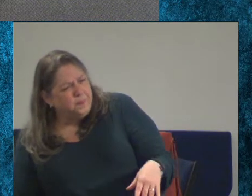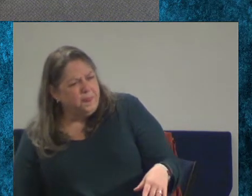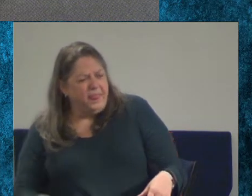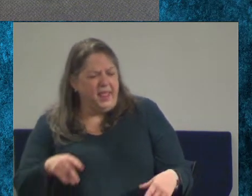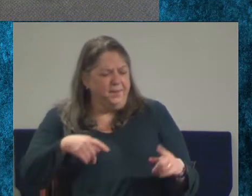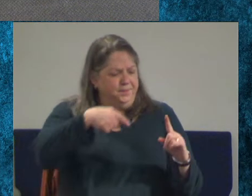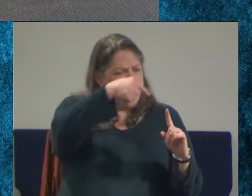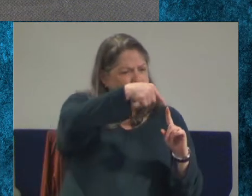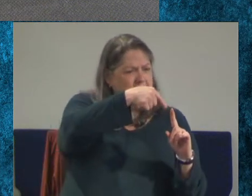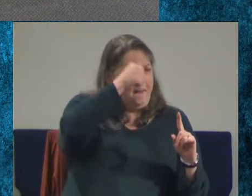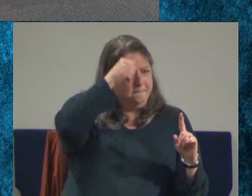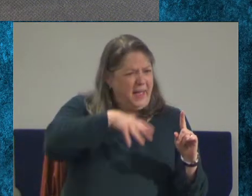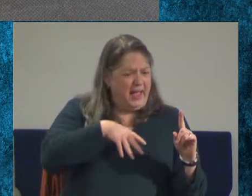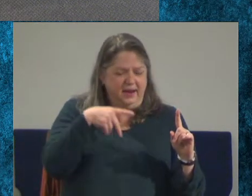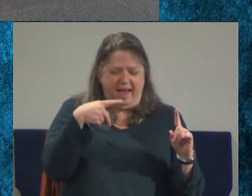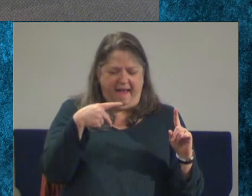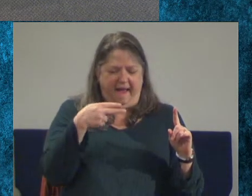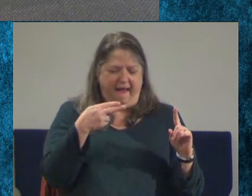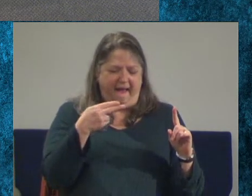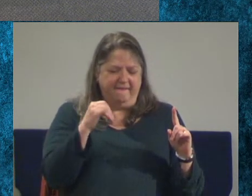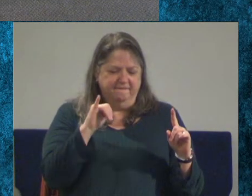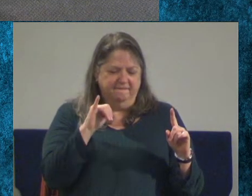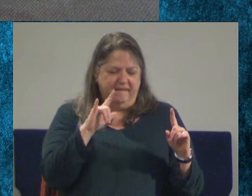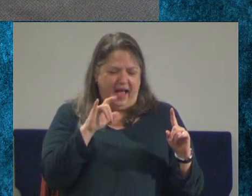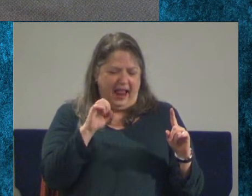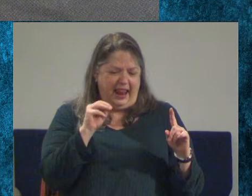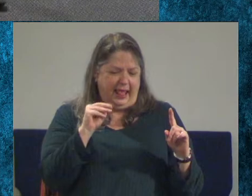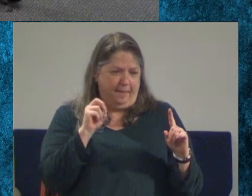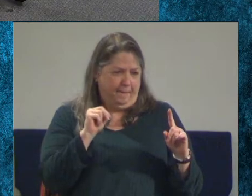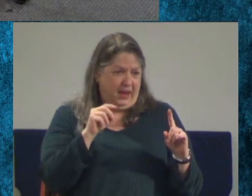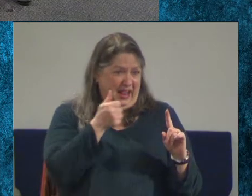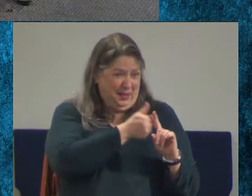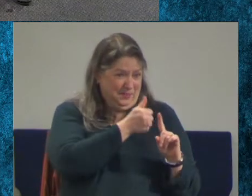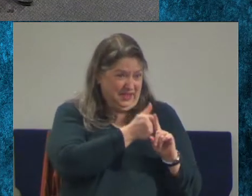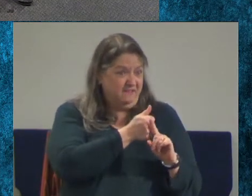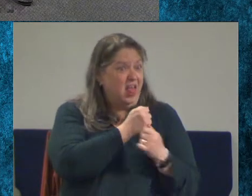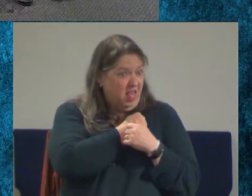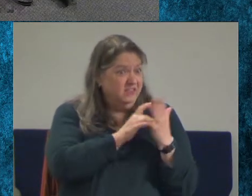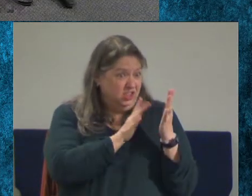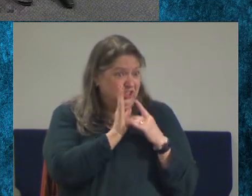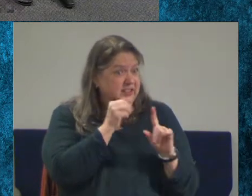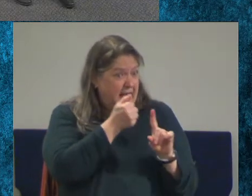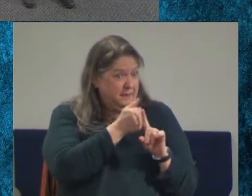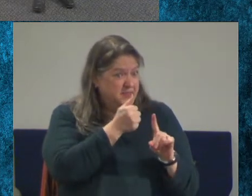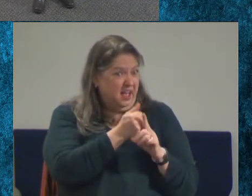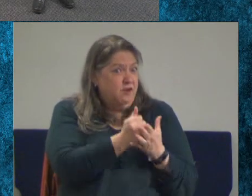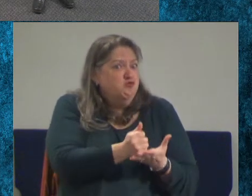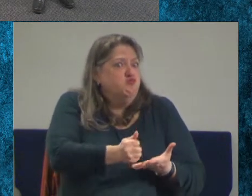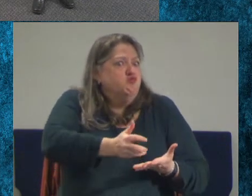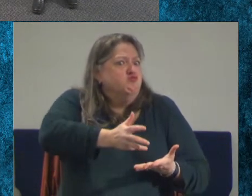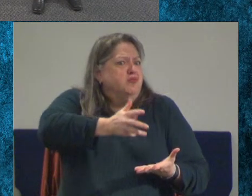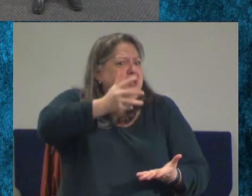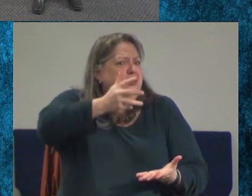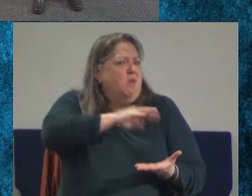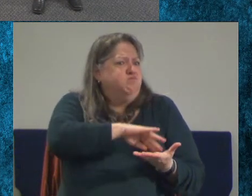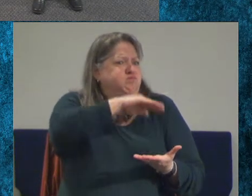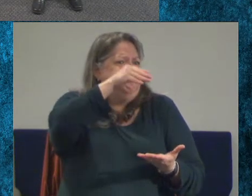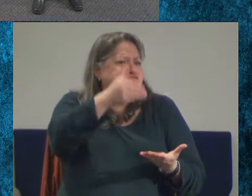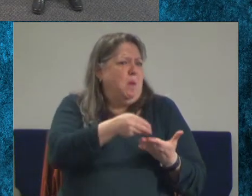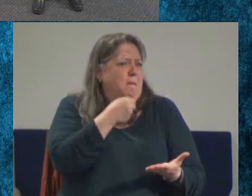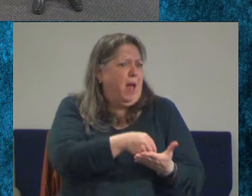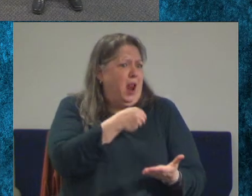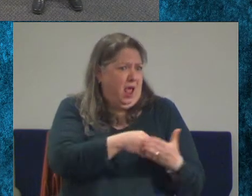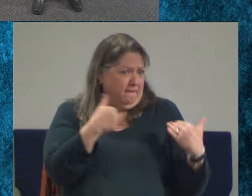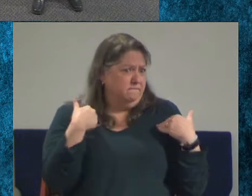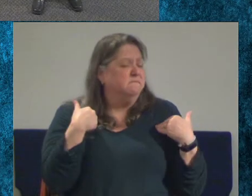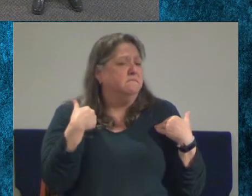a wealthy Christian. He was a wealthy Christian who lived in in Colossae, and he was also